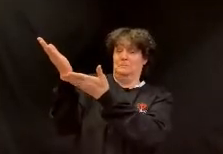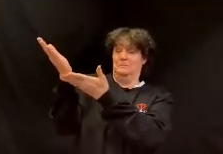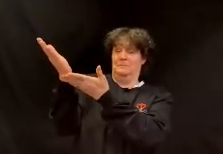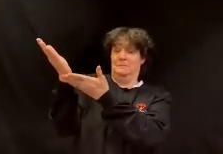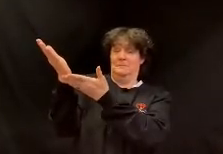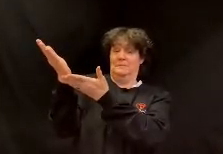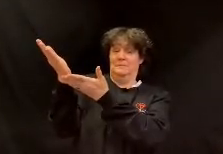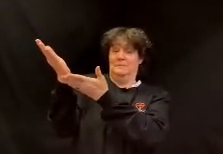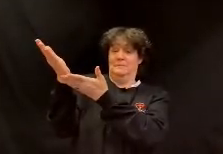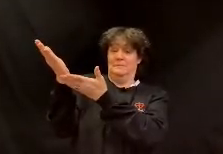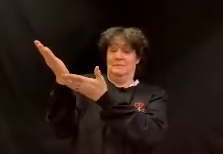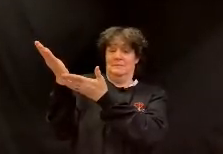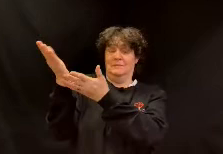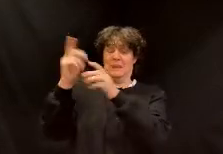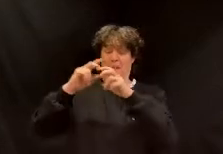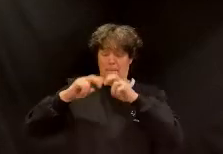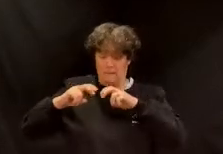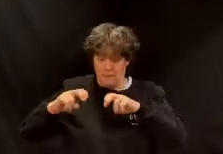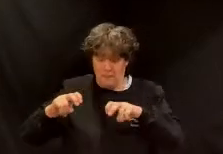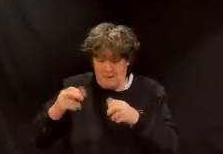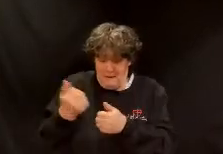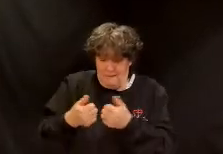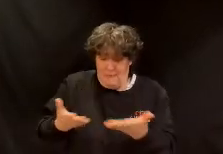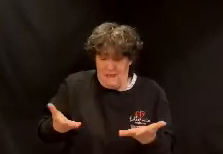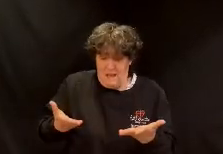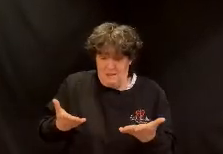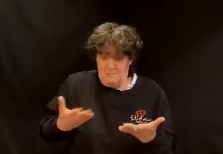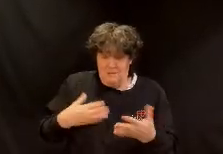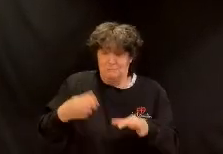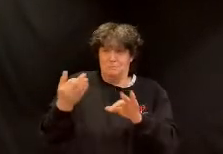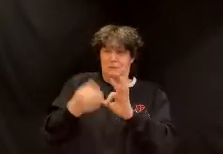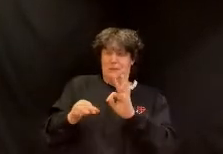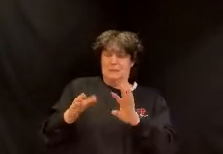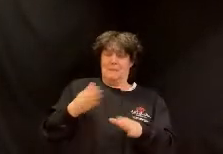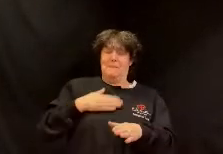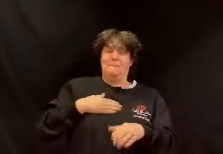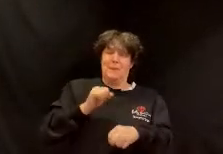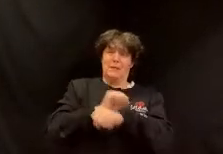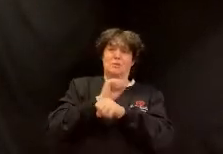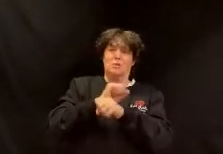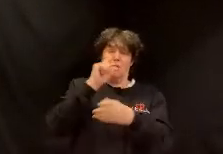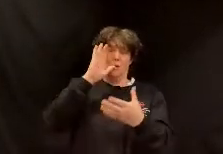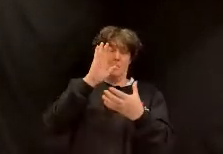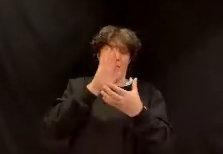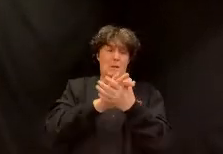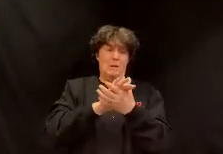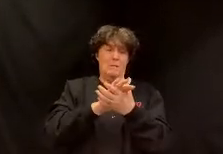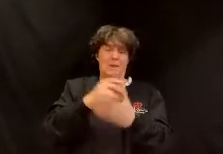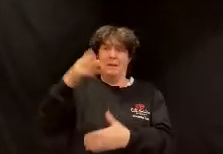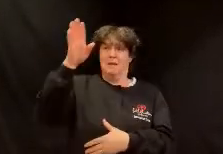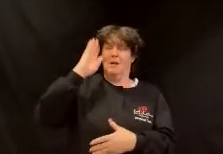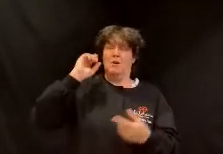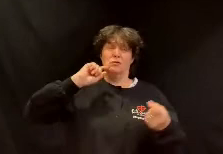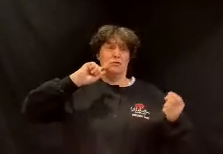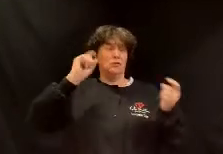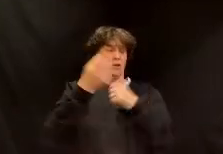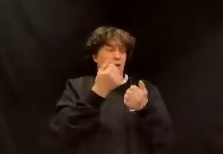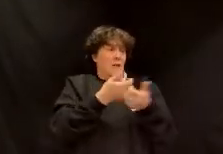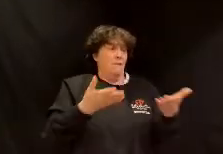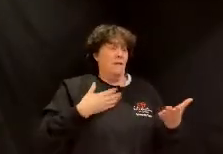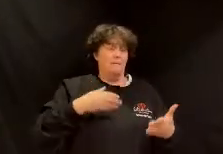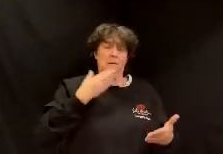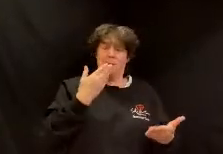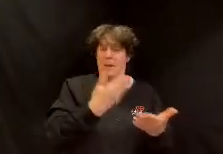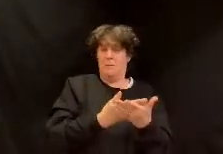the details up to Him and for us just to believe? Knowing that He's turning all things together for our good. Knowing that if I go through the